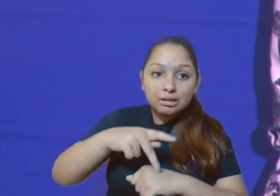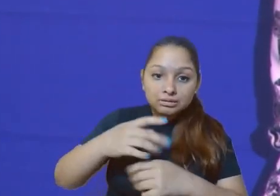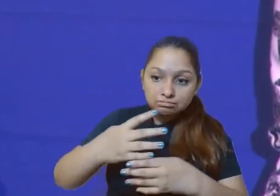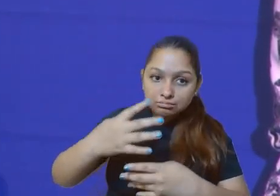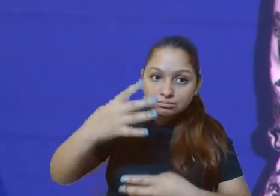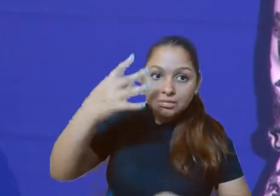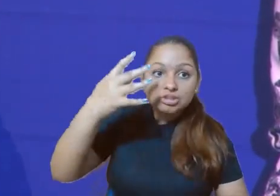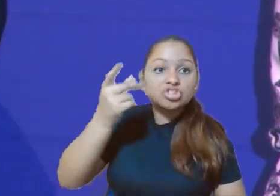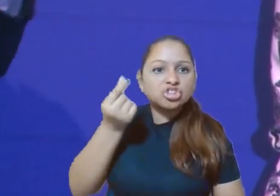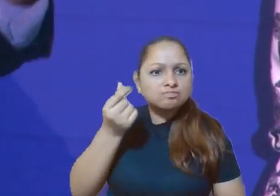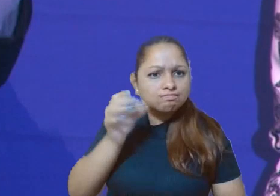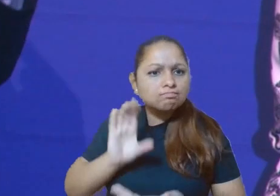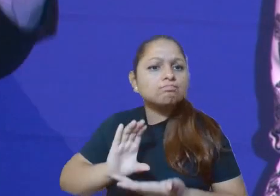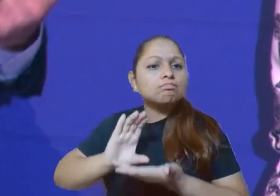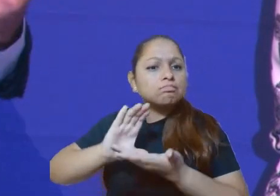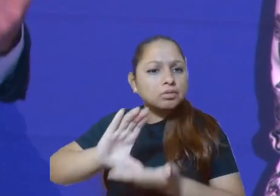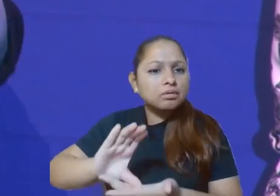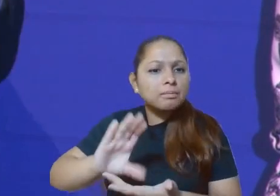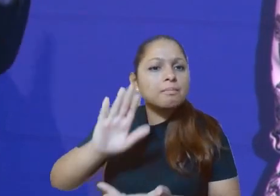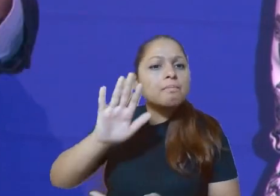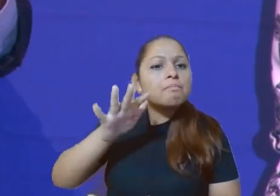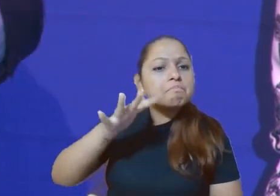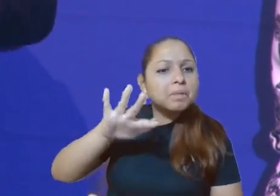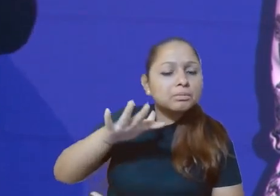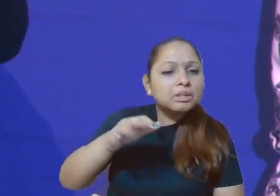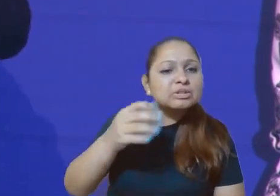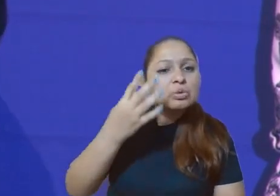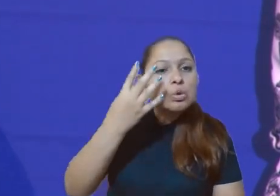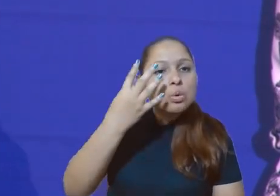between China and the US, it was around